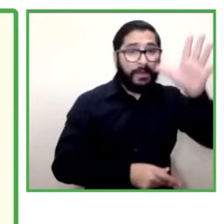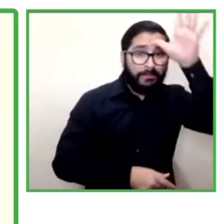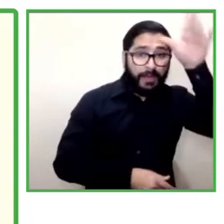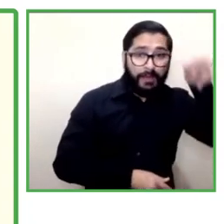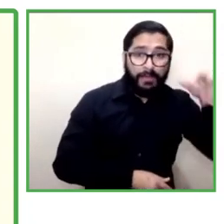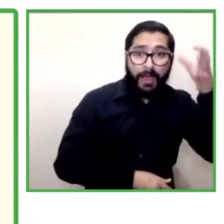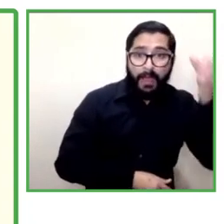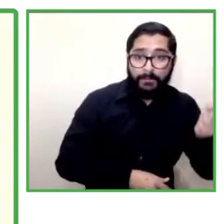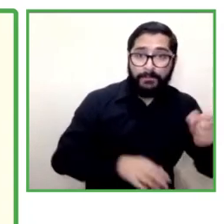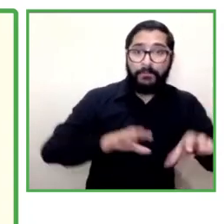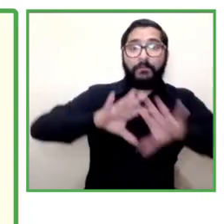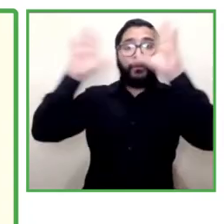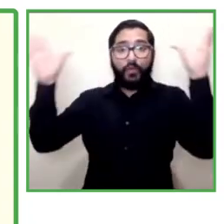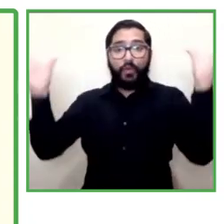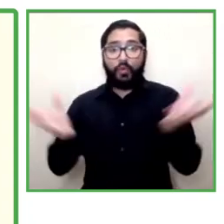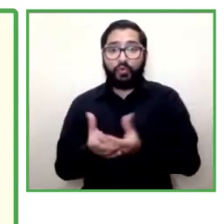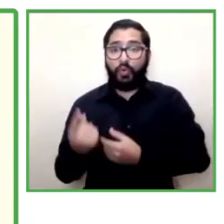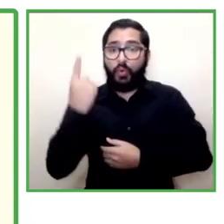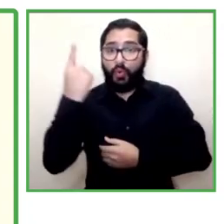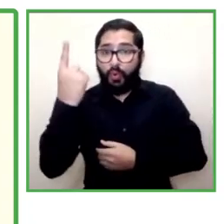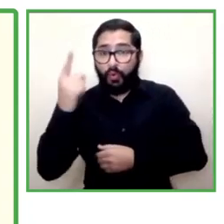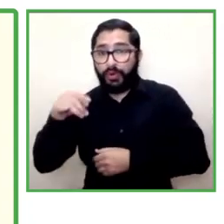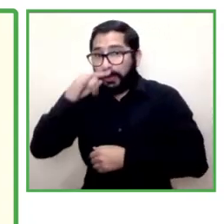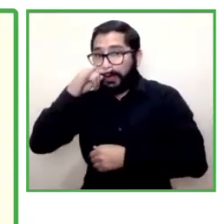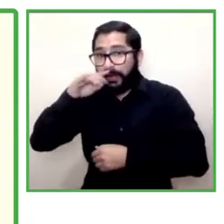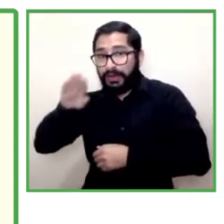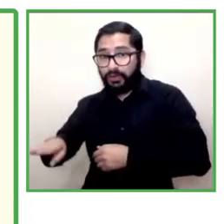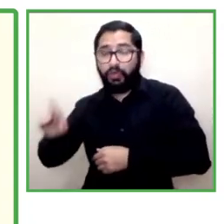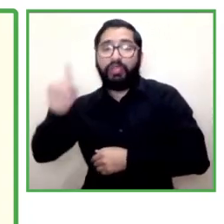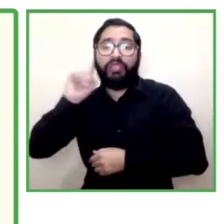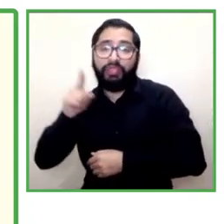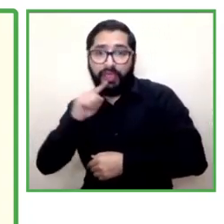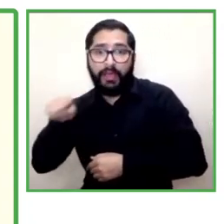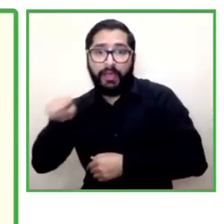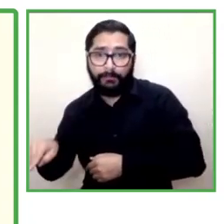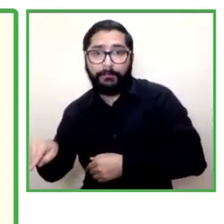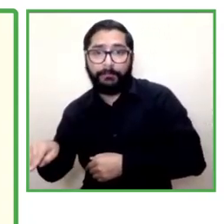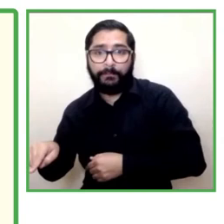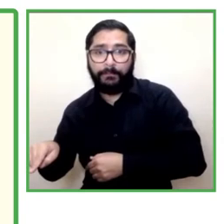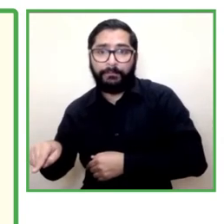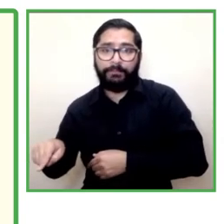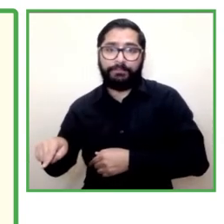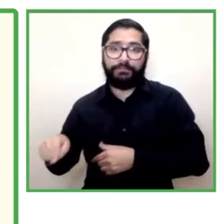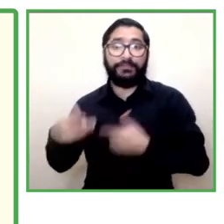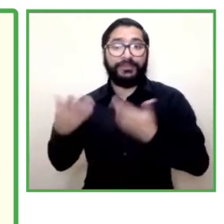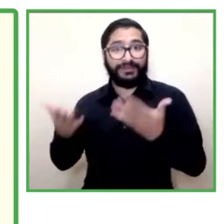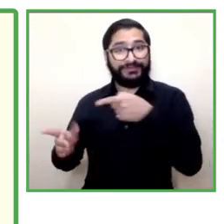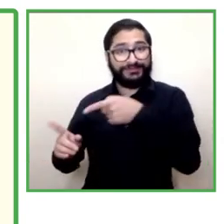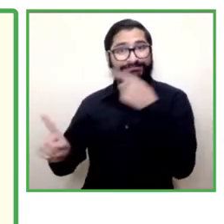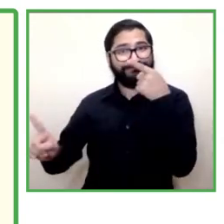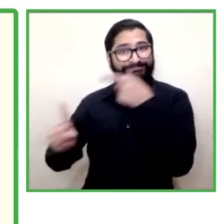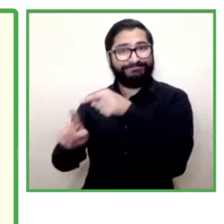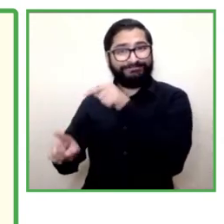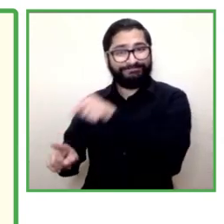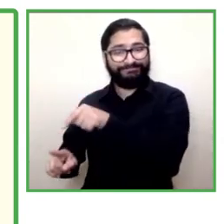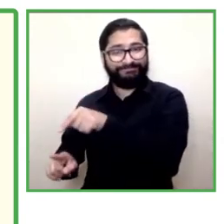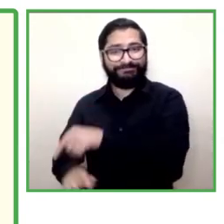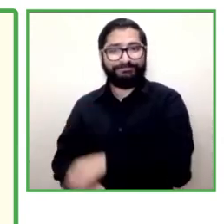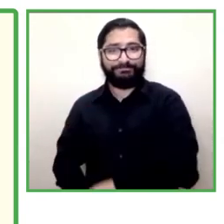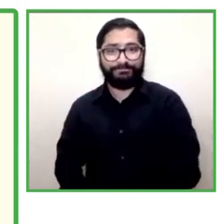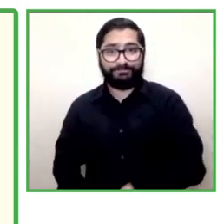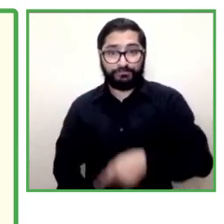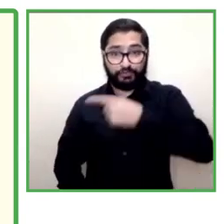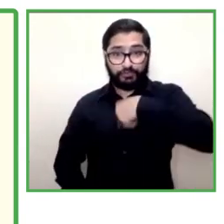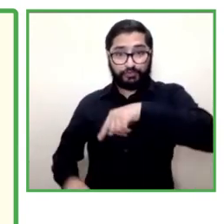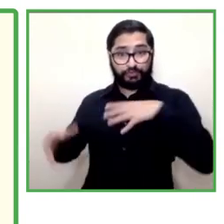And that is why we are developing Toleo, which is our learning app for sign language. Toleo builds on